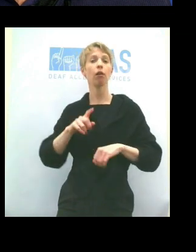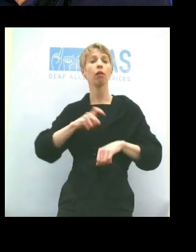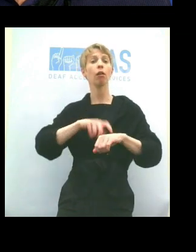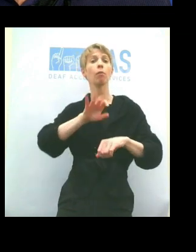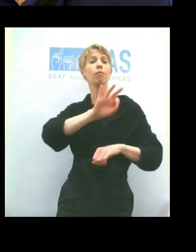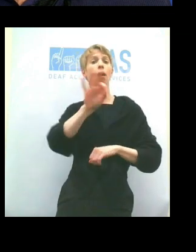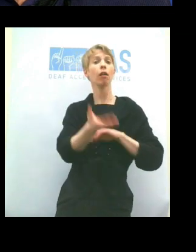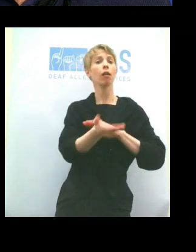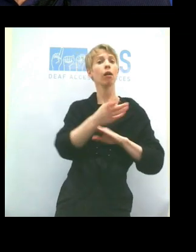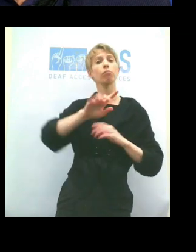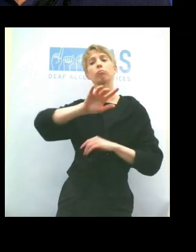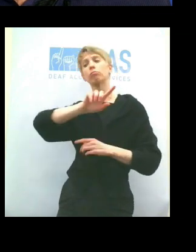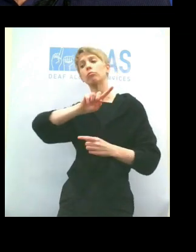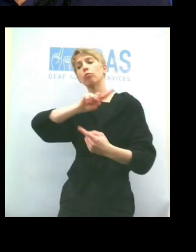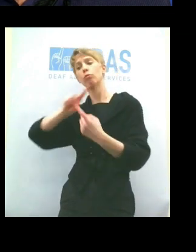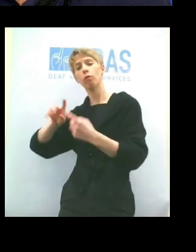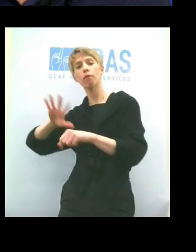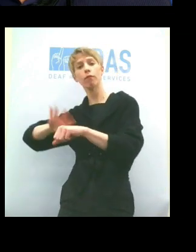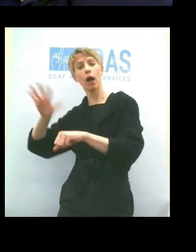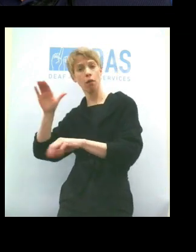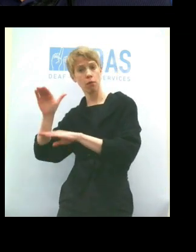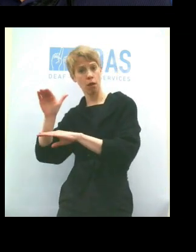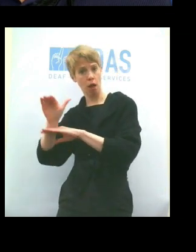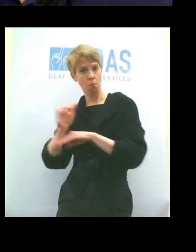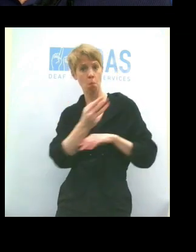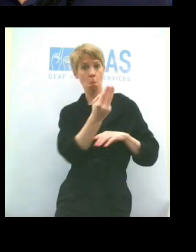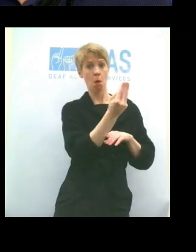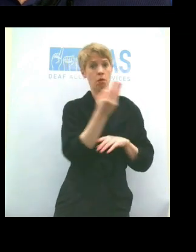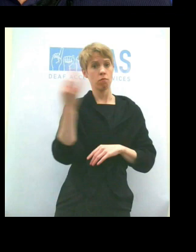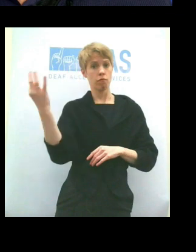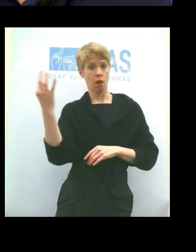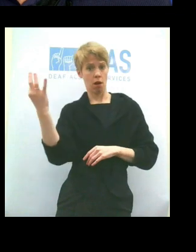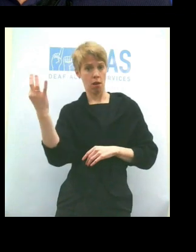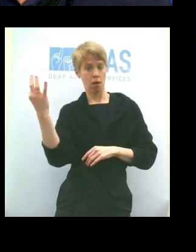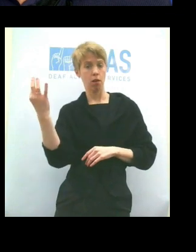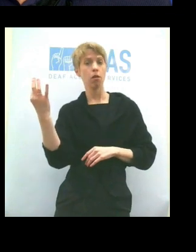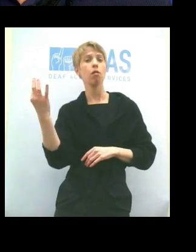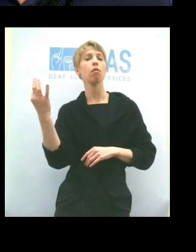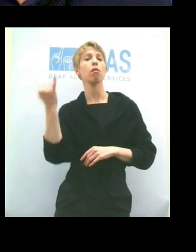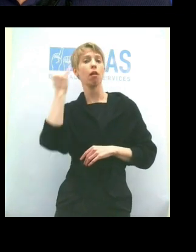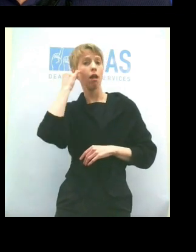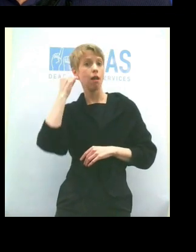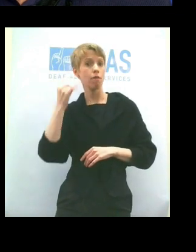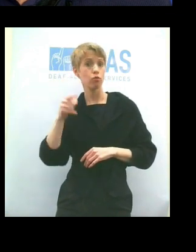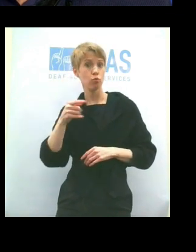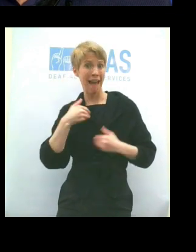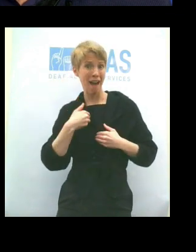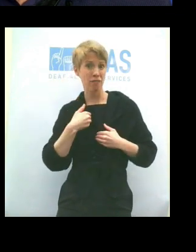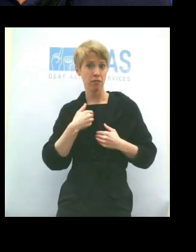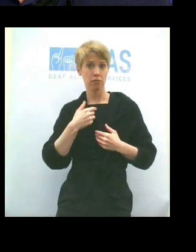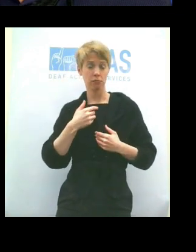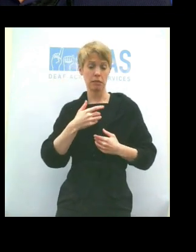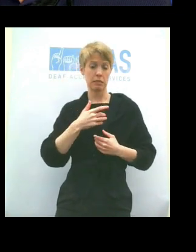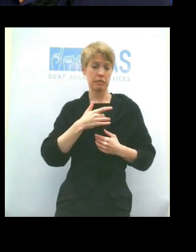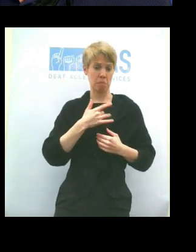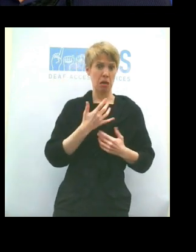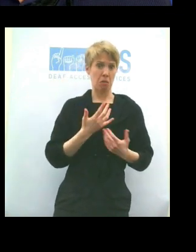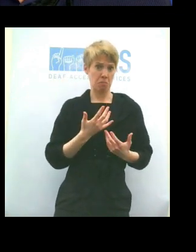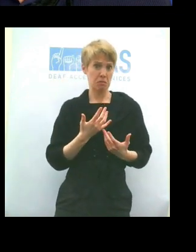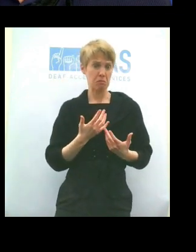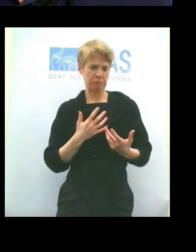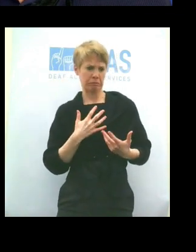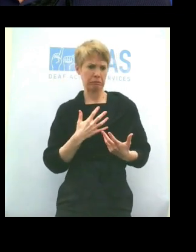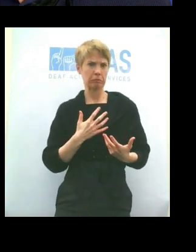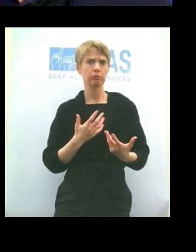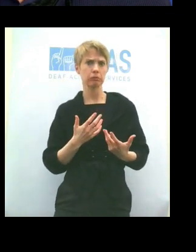Wednesday, Friday for COVID-19 symptoms, people who have those. It is by appointment only. A lab order